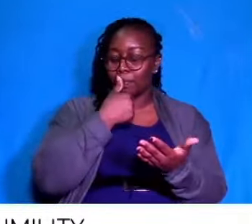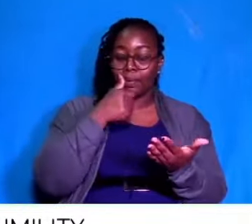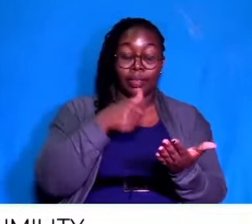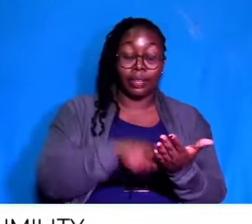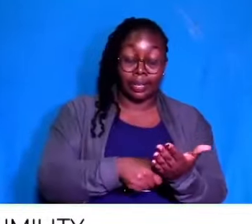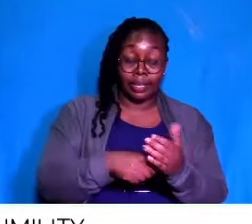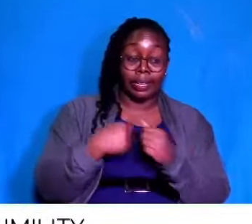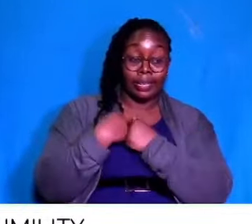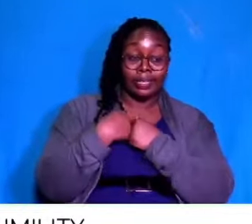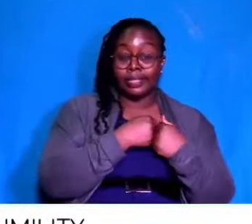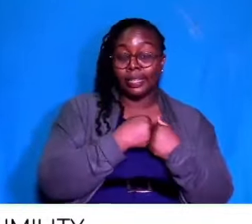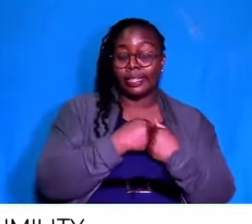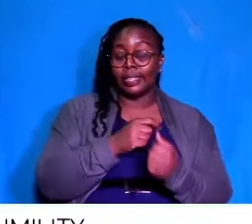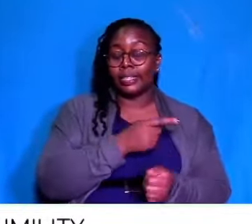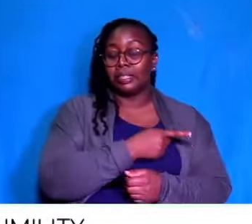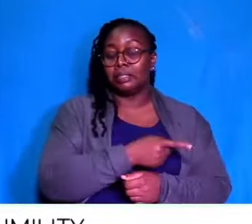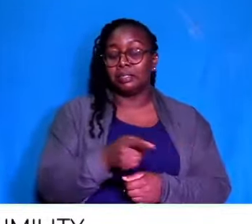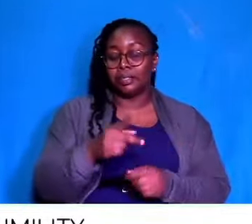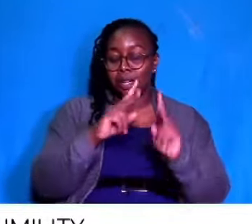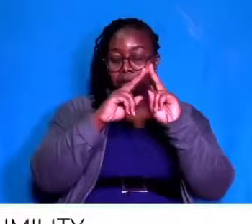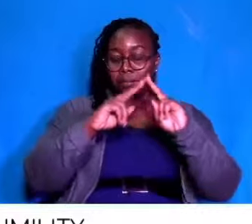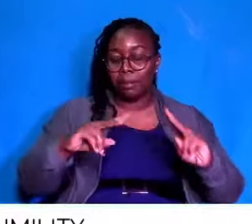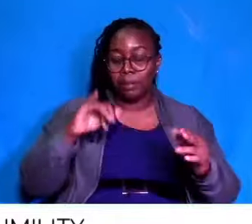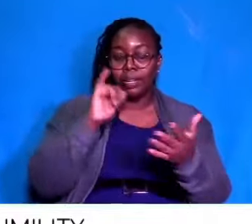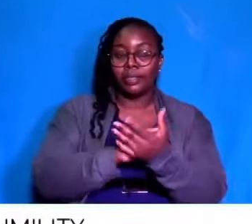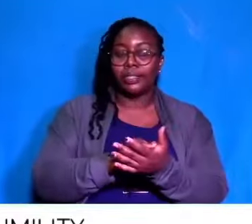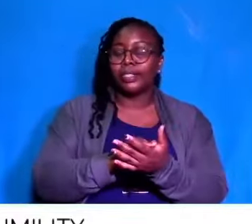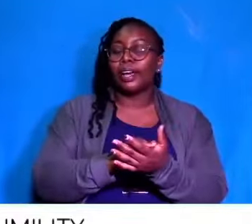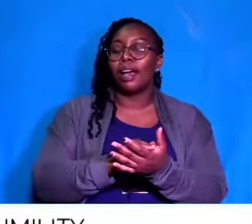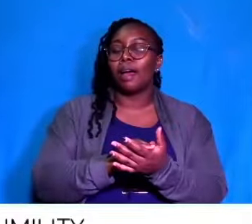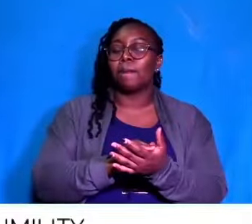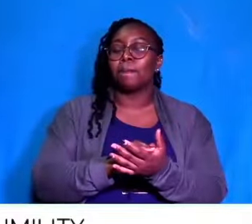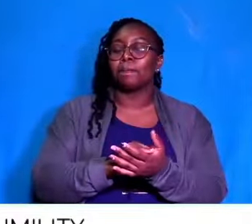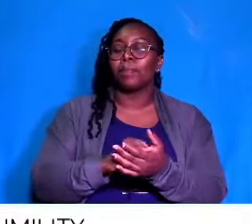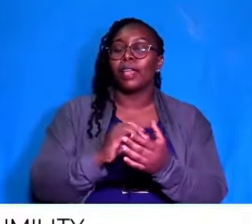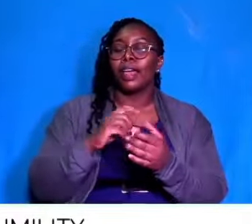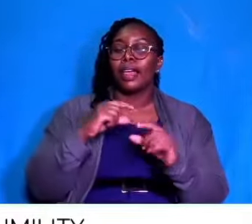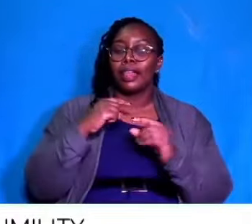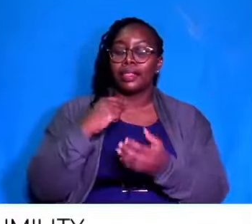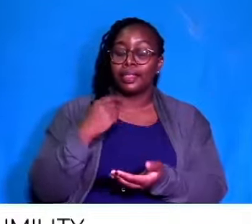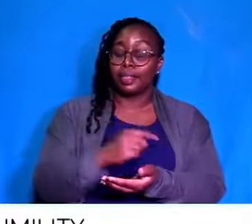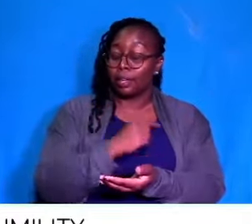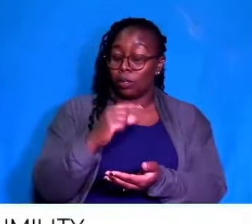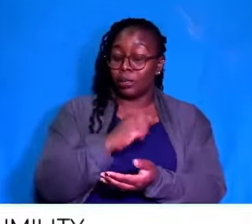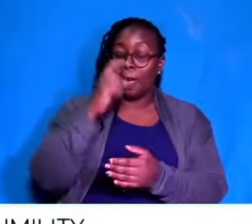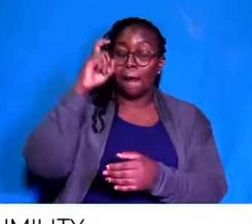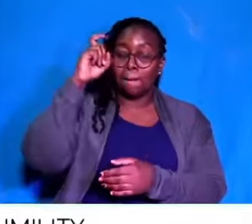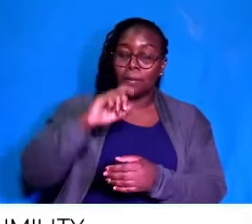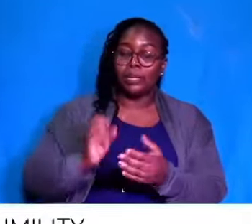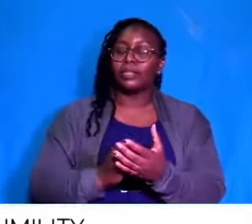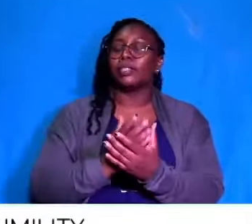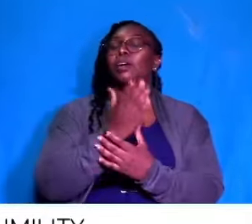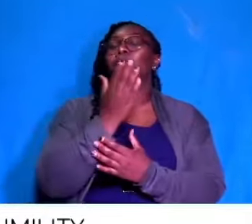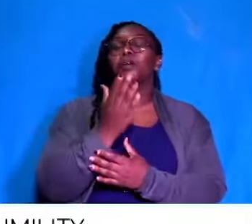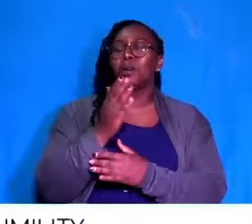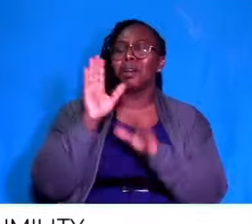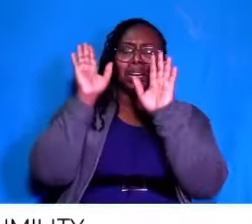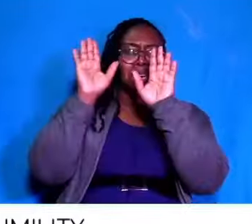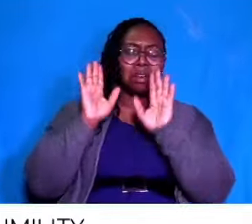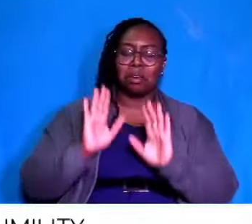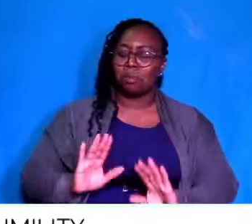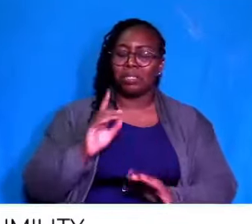gospel must be advanced no matter what, whether people are preaching for personal gain or not. The key thing is that the gospel